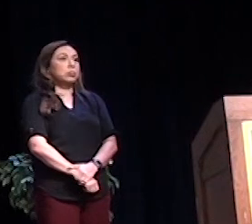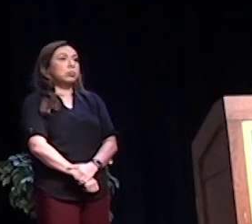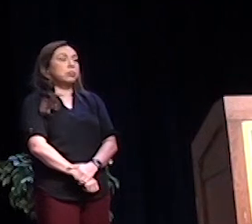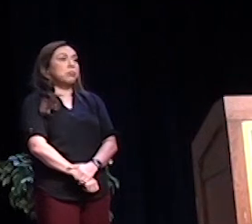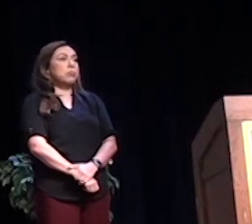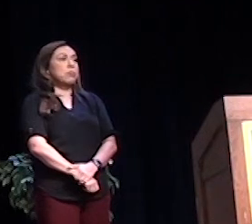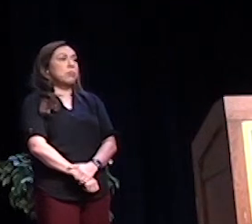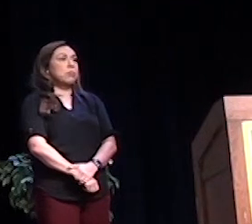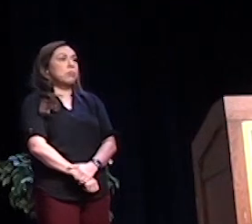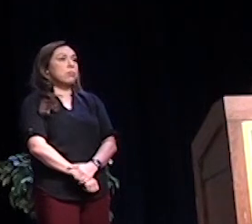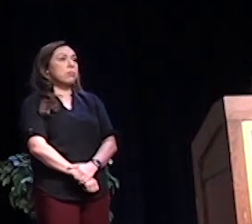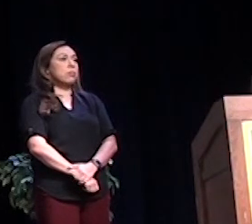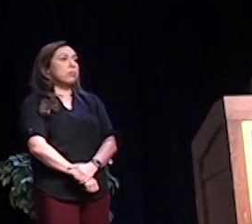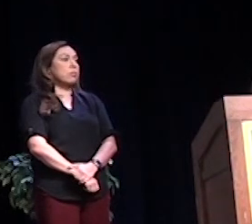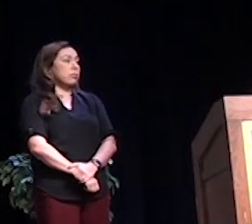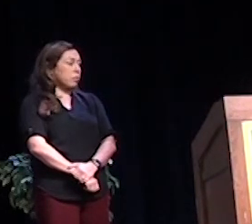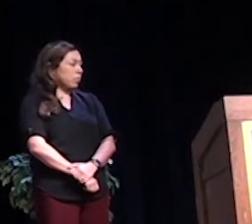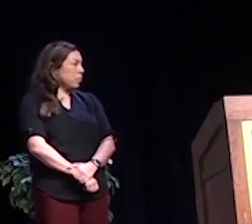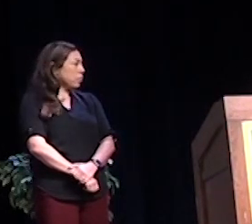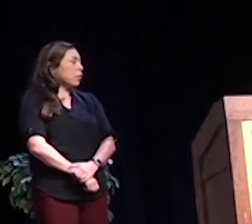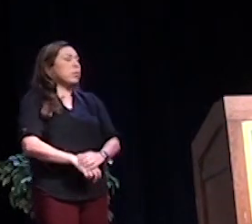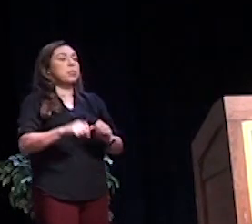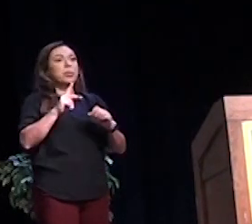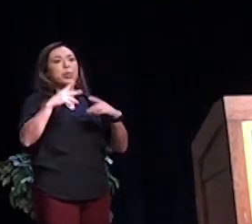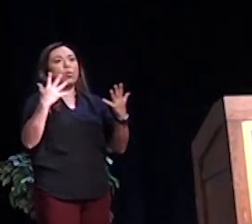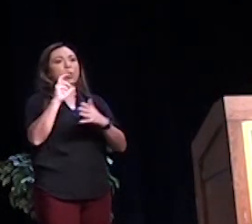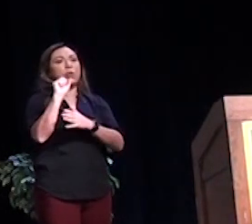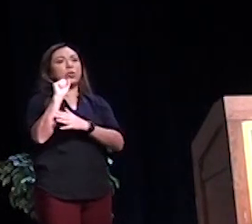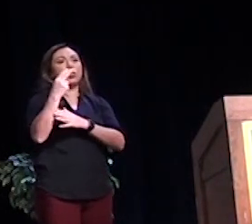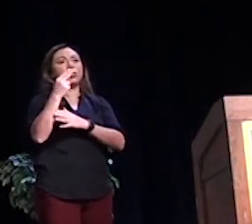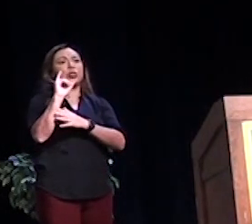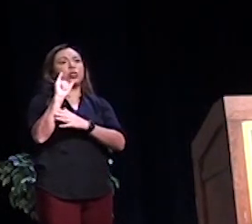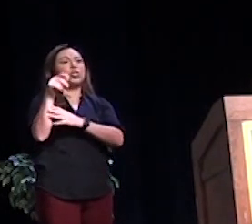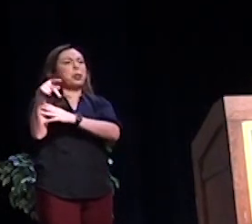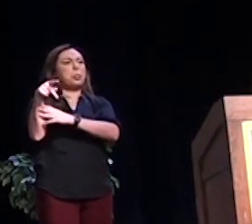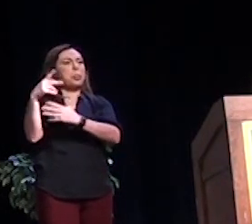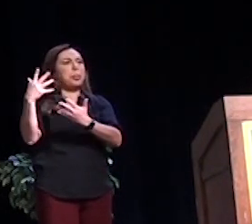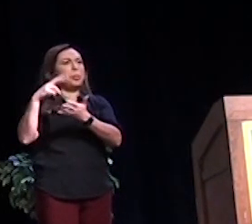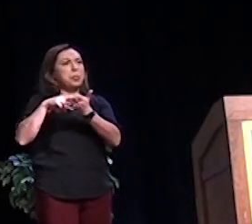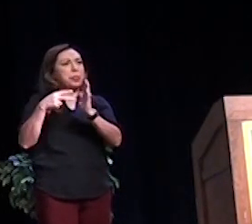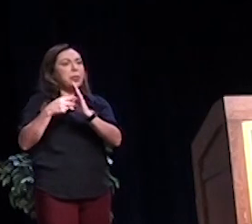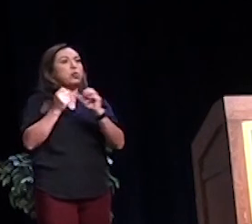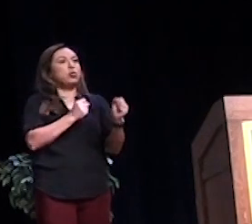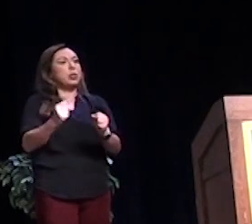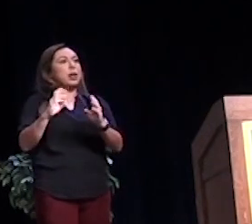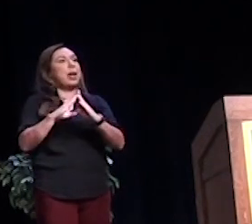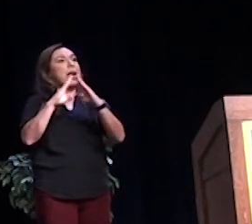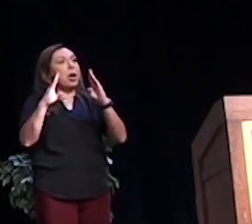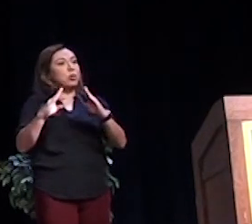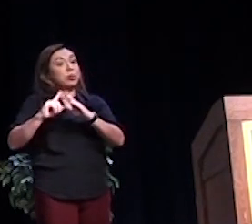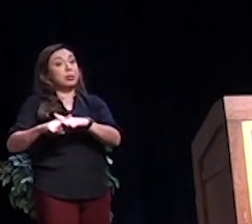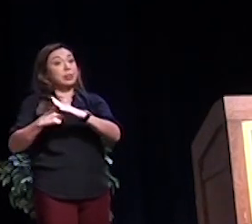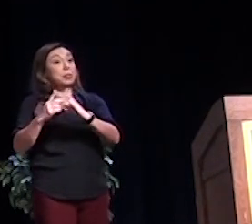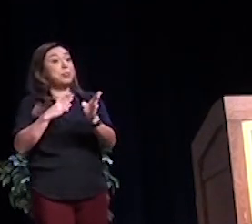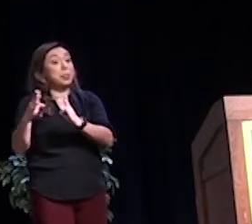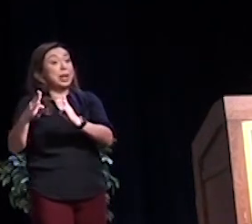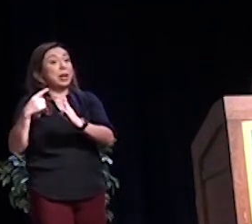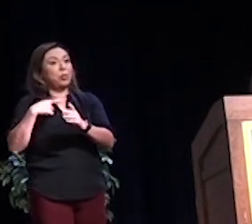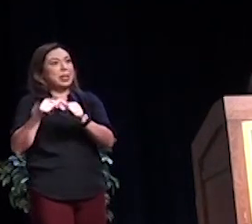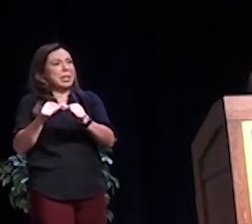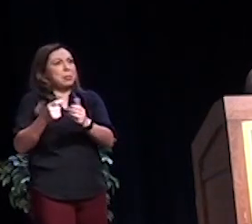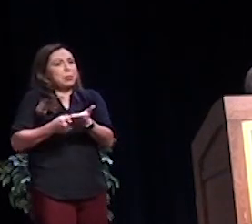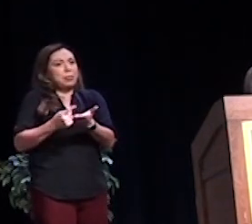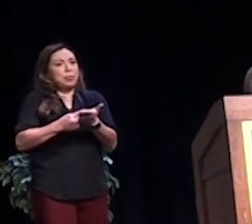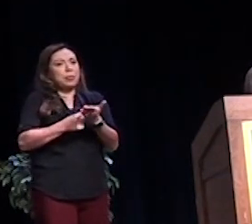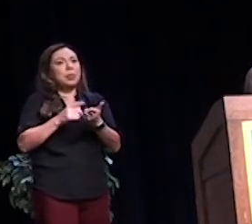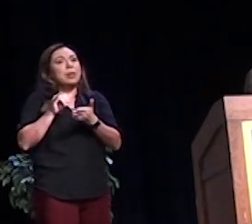Thank you. So what is the SHIP? Our Strategic Housing Implementation Plan, we keep talking about it. It's really a